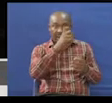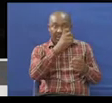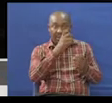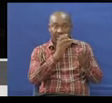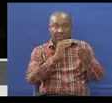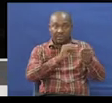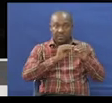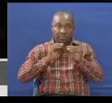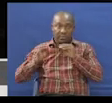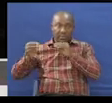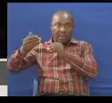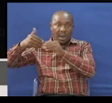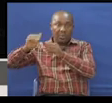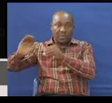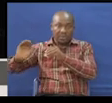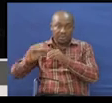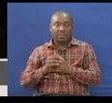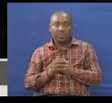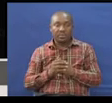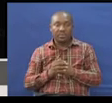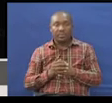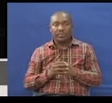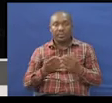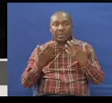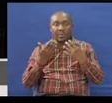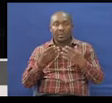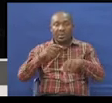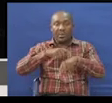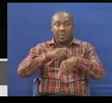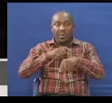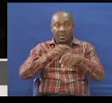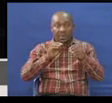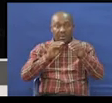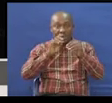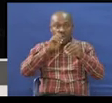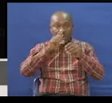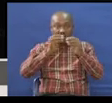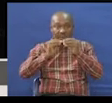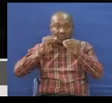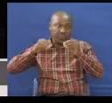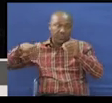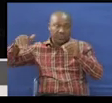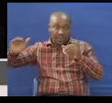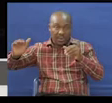out. That will be x. I have told you, when you take it out, it is the same as dividing each of this term